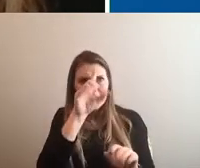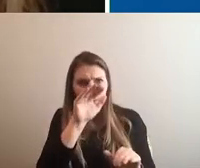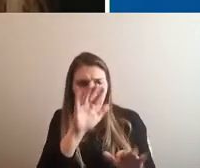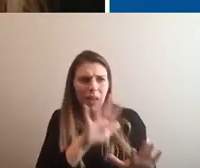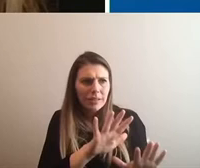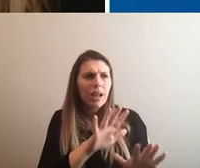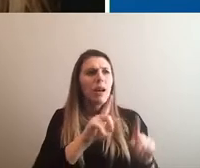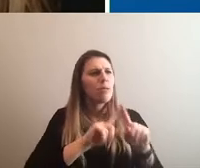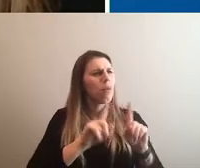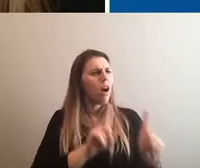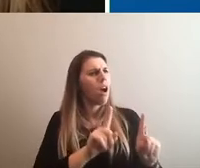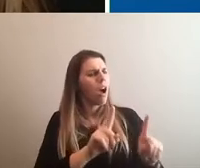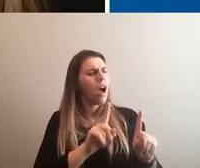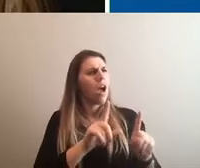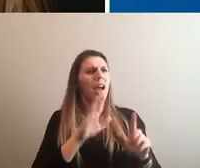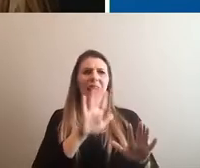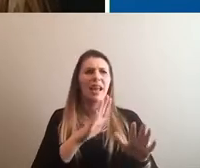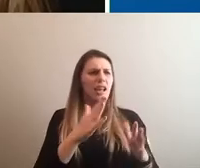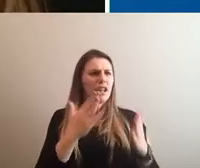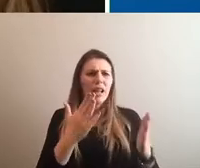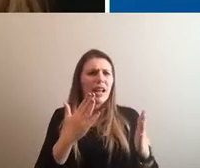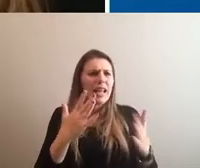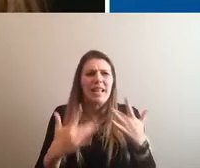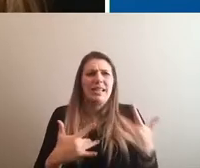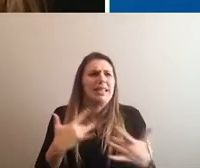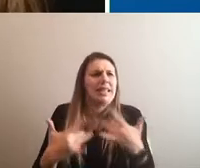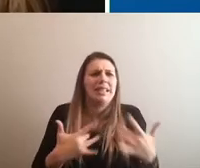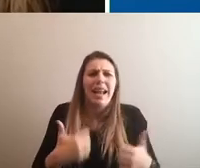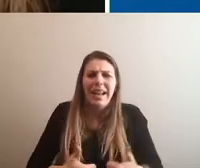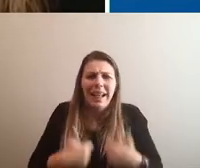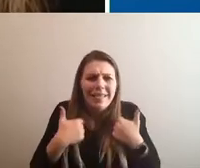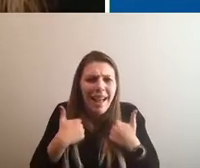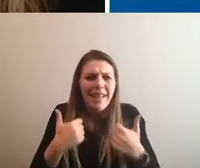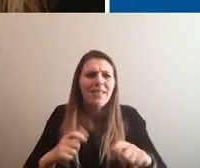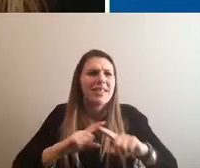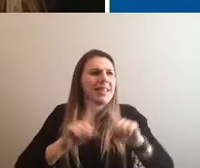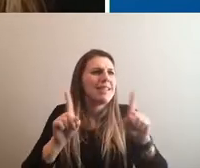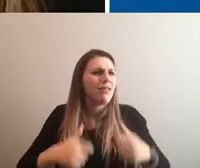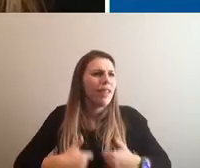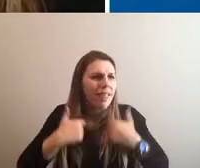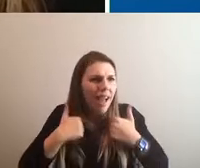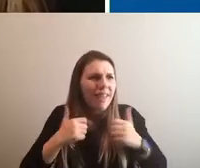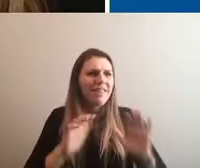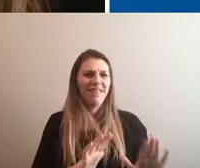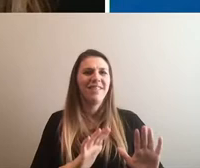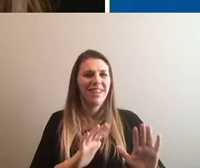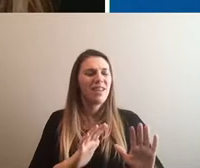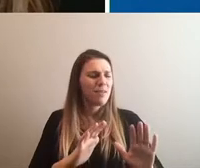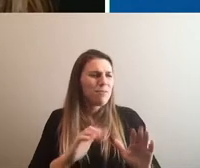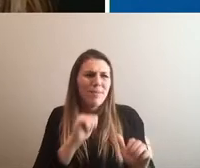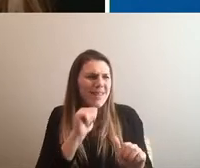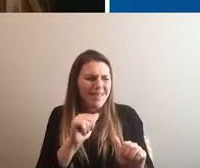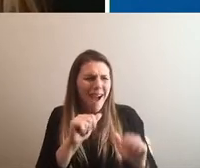is it's an exciting life. It's a different life, but it's an exciting life.